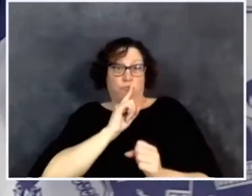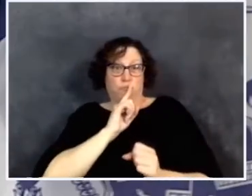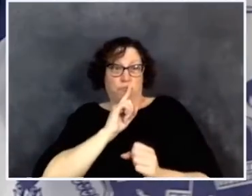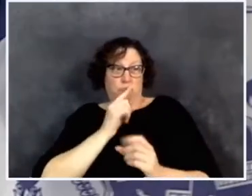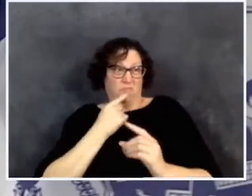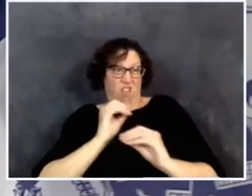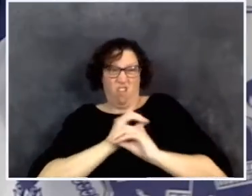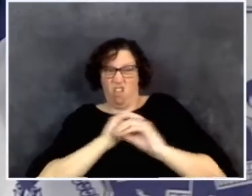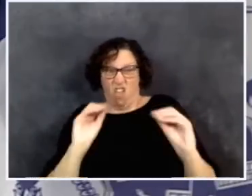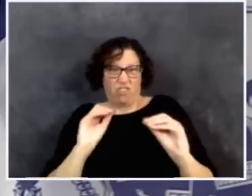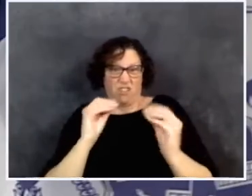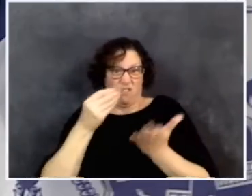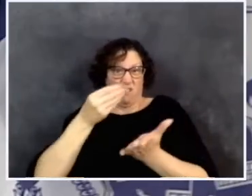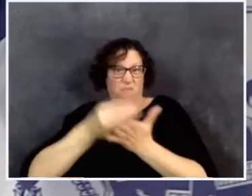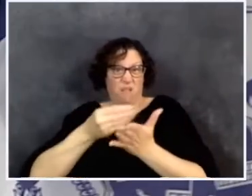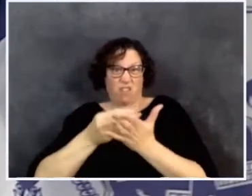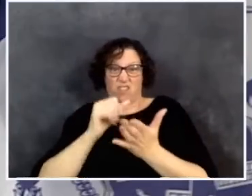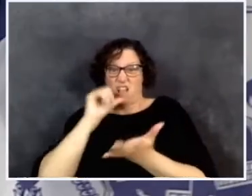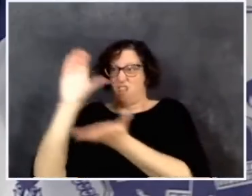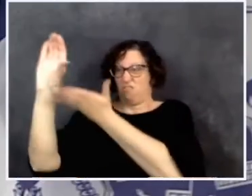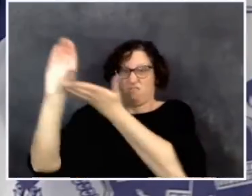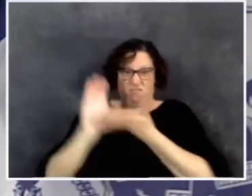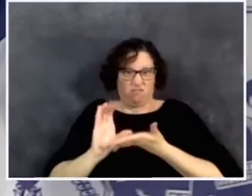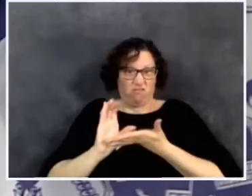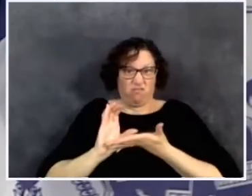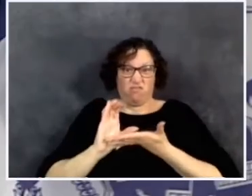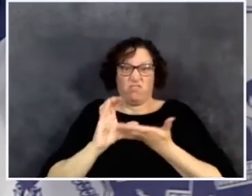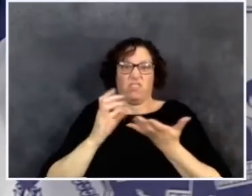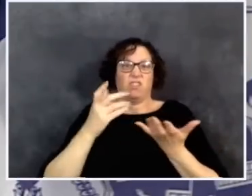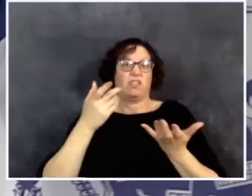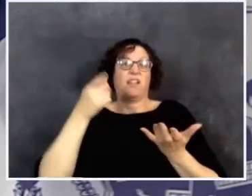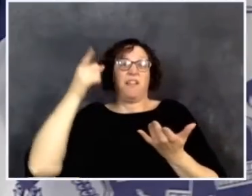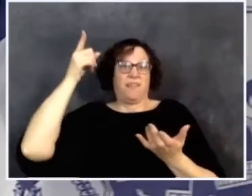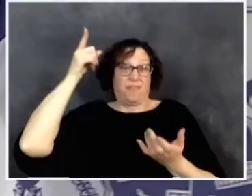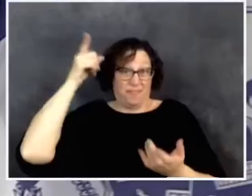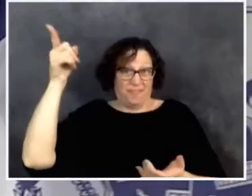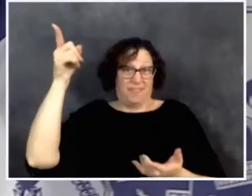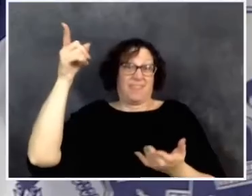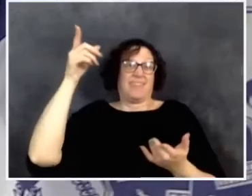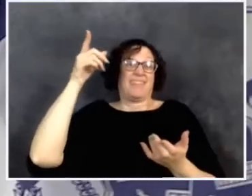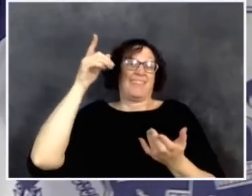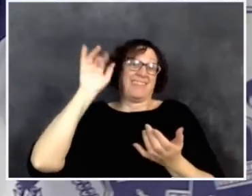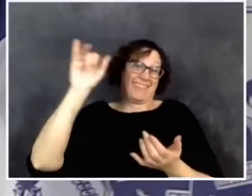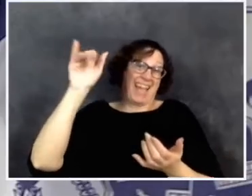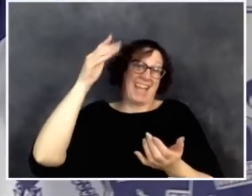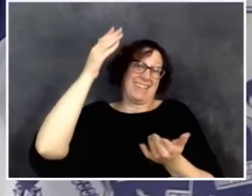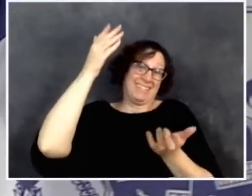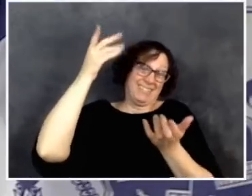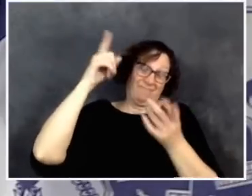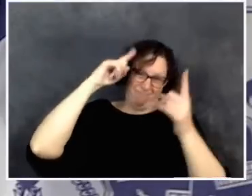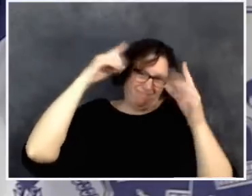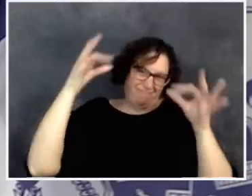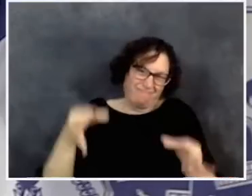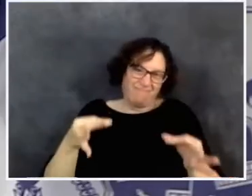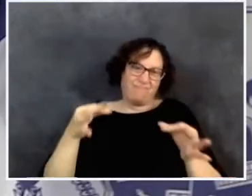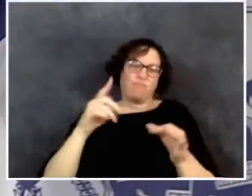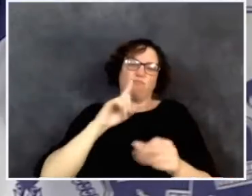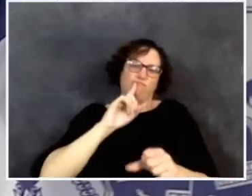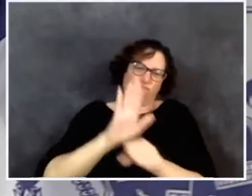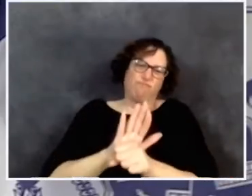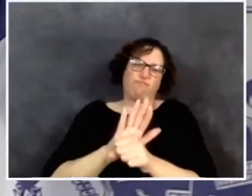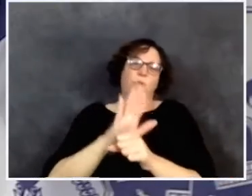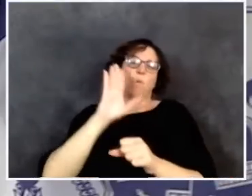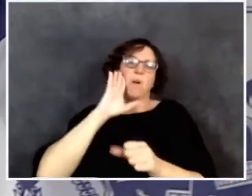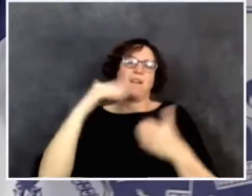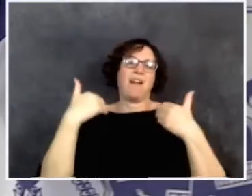doesn't come, he is guaranteeing that there will not be a recovery. It's as simple as that. You can't have a